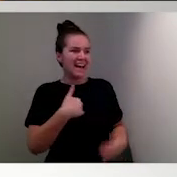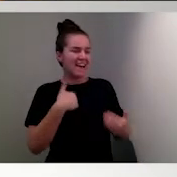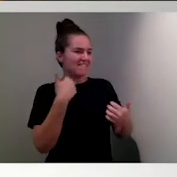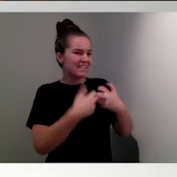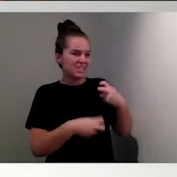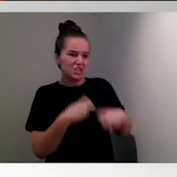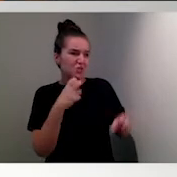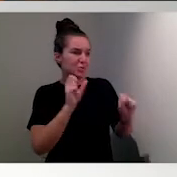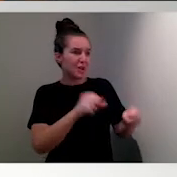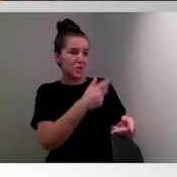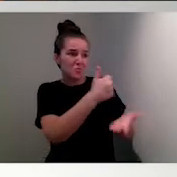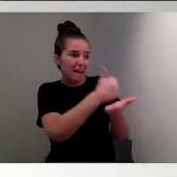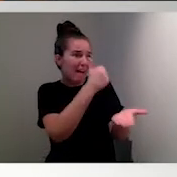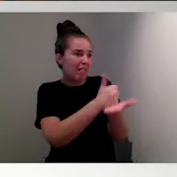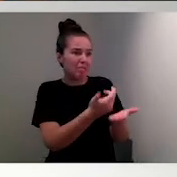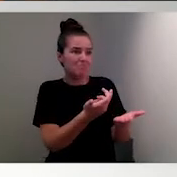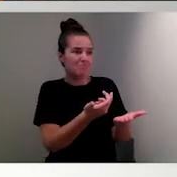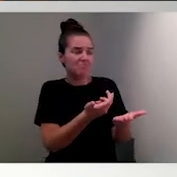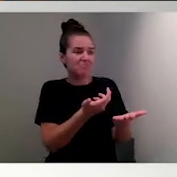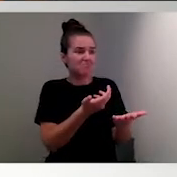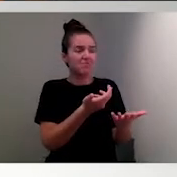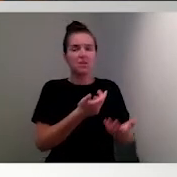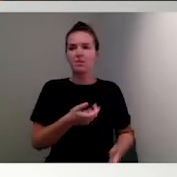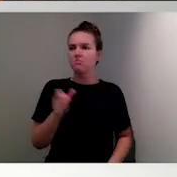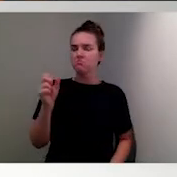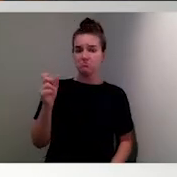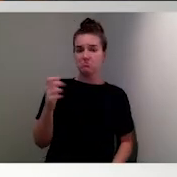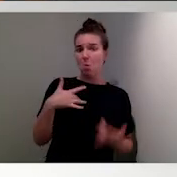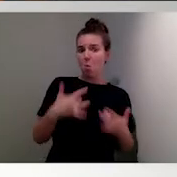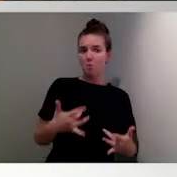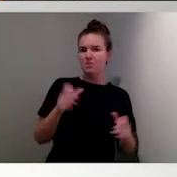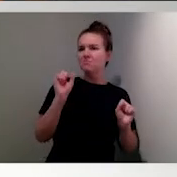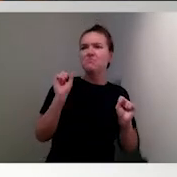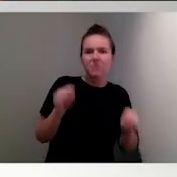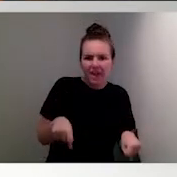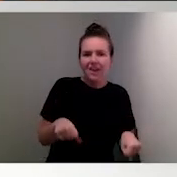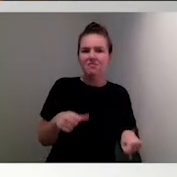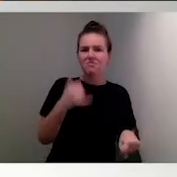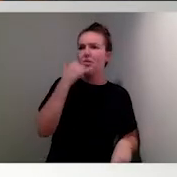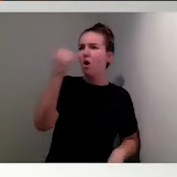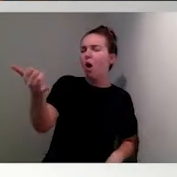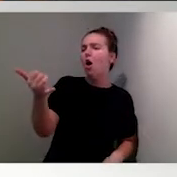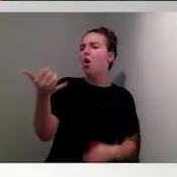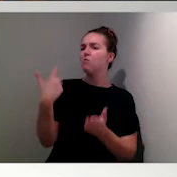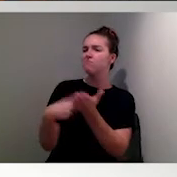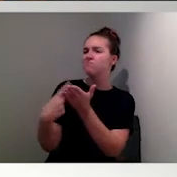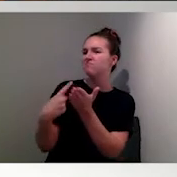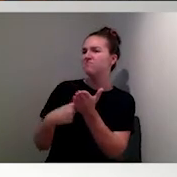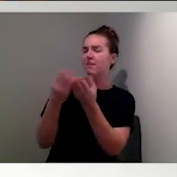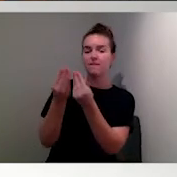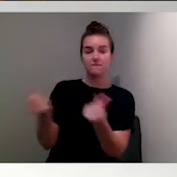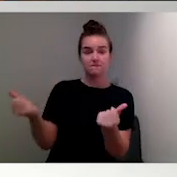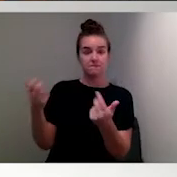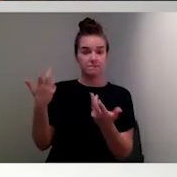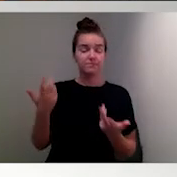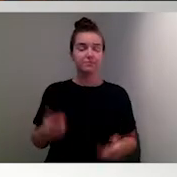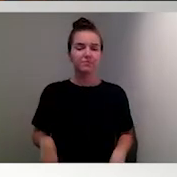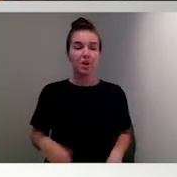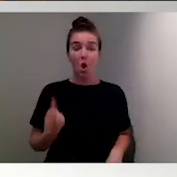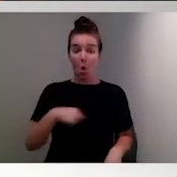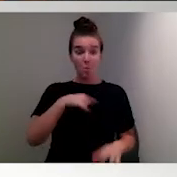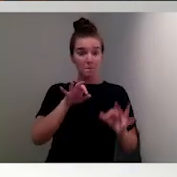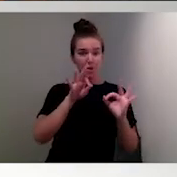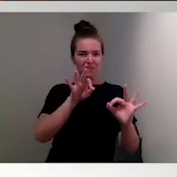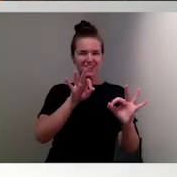it taken care of. Can you please use your contacts? And usually we're able to get somebody on the phone and get it taken care of. Are we perfect?